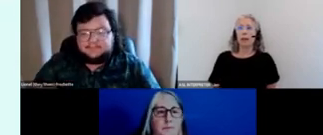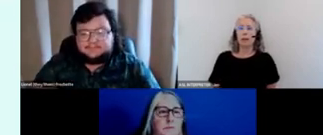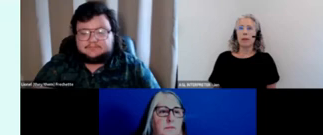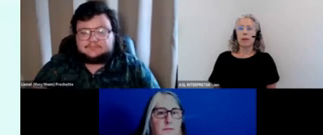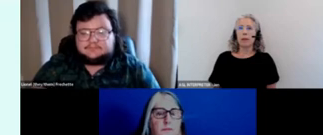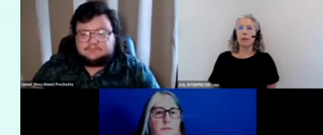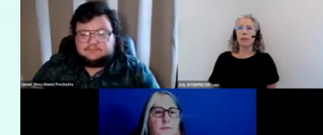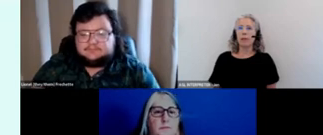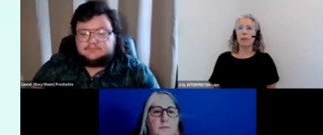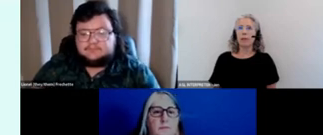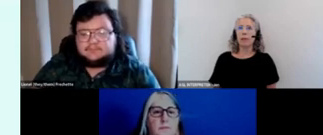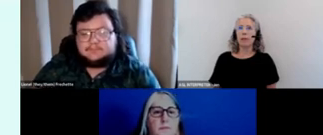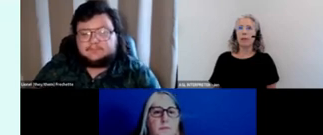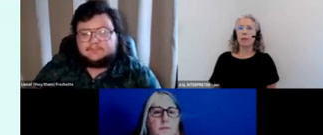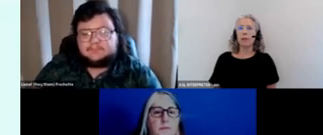Next slide, please.